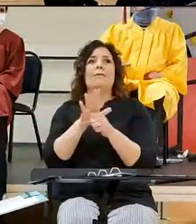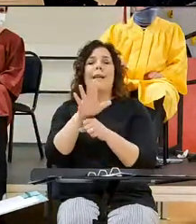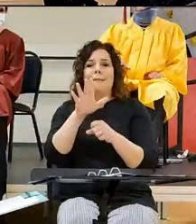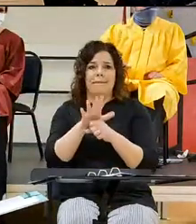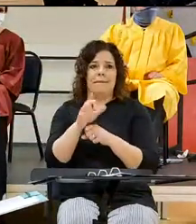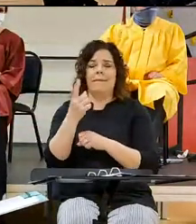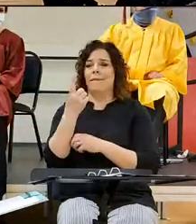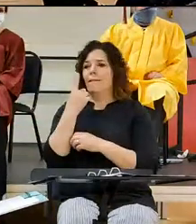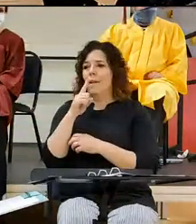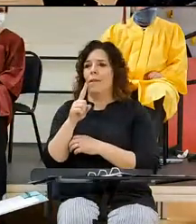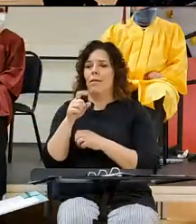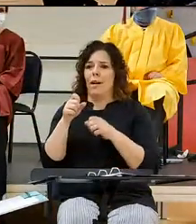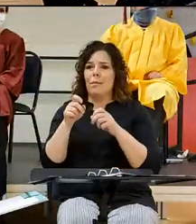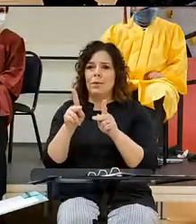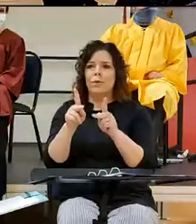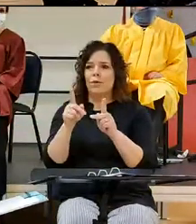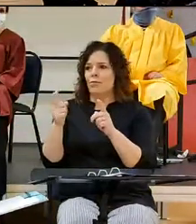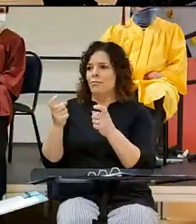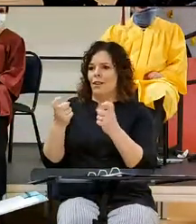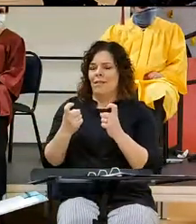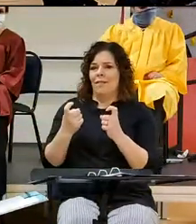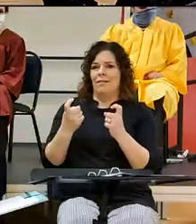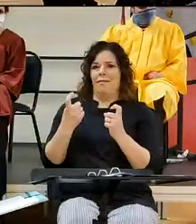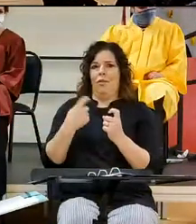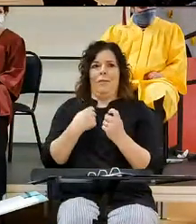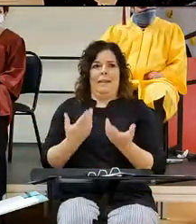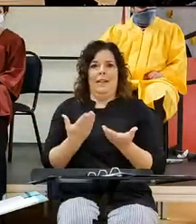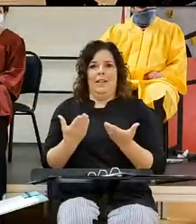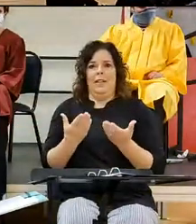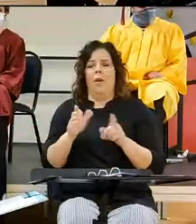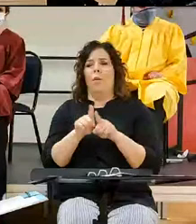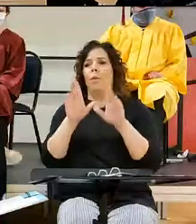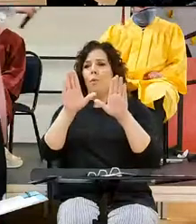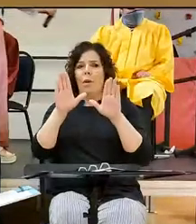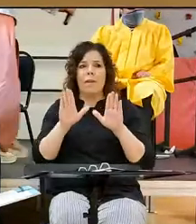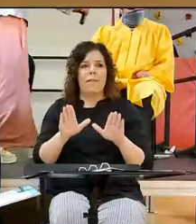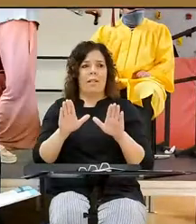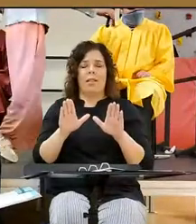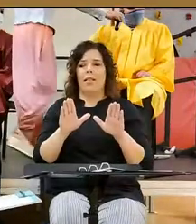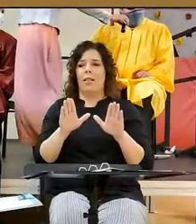for the opportunity you provided and for wonderful.